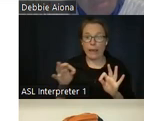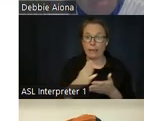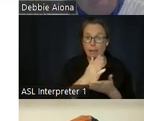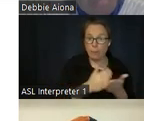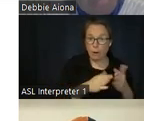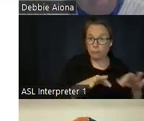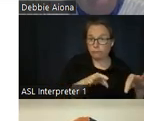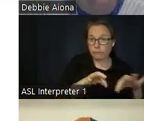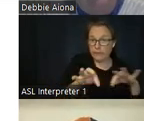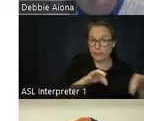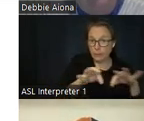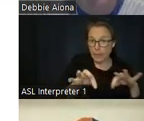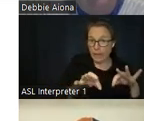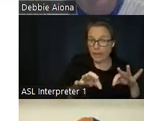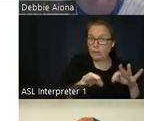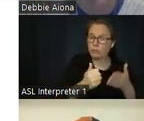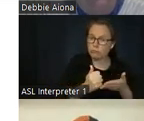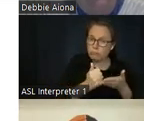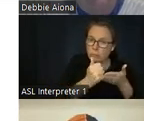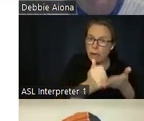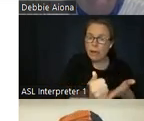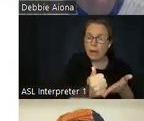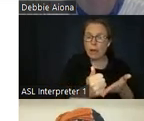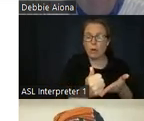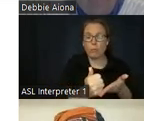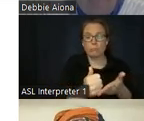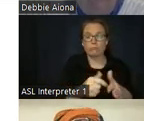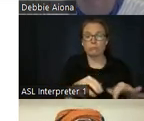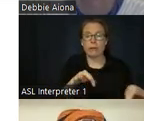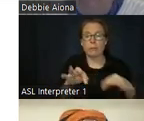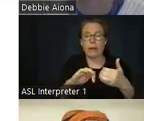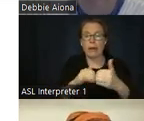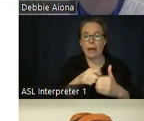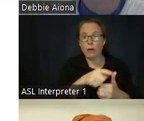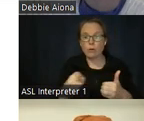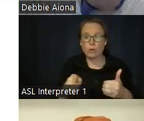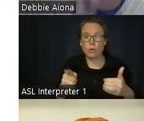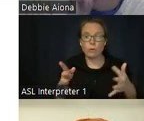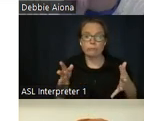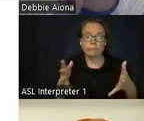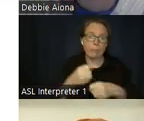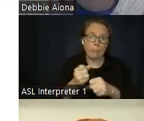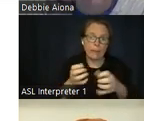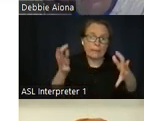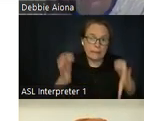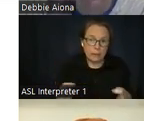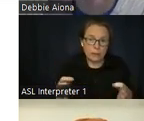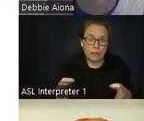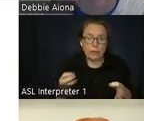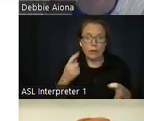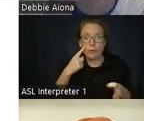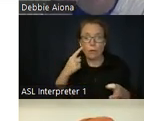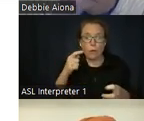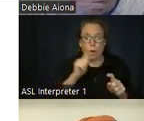help indicate to the public, to the city council, how the commission got to the eventual code recommendations and other recommendations that are